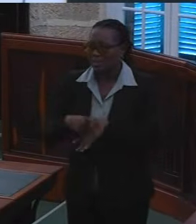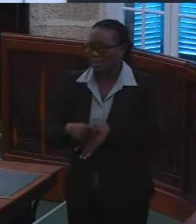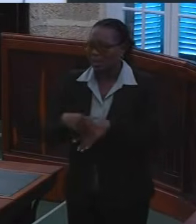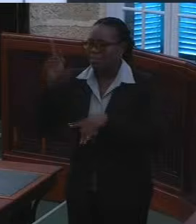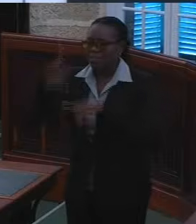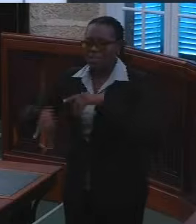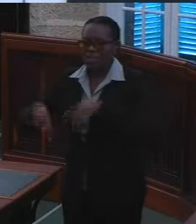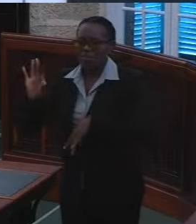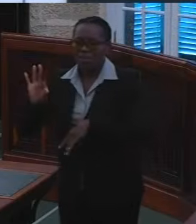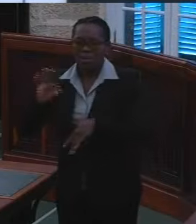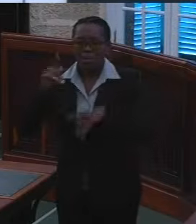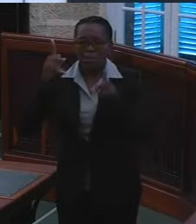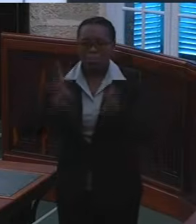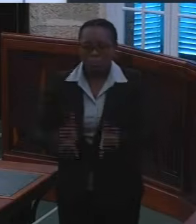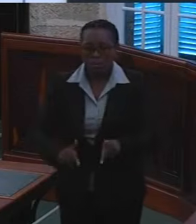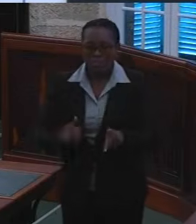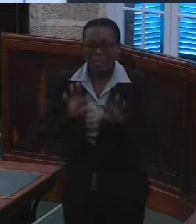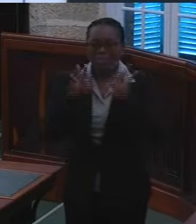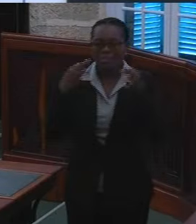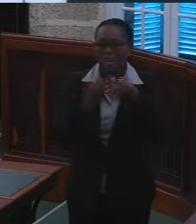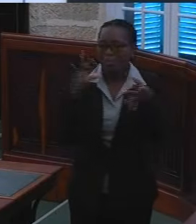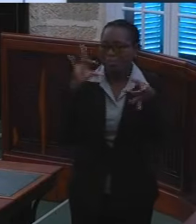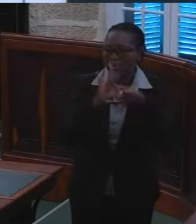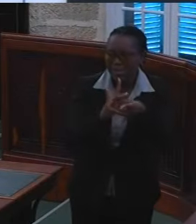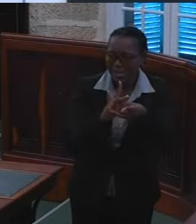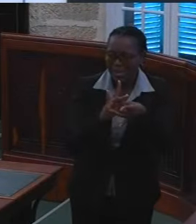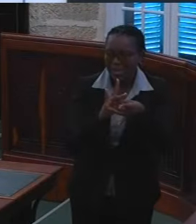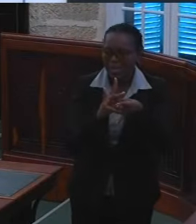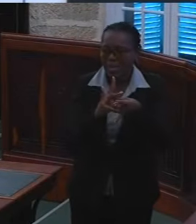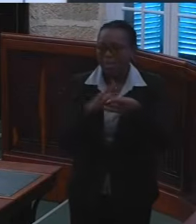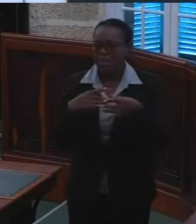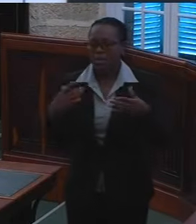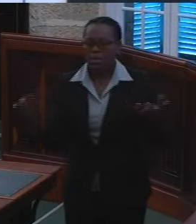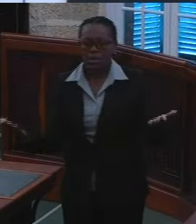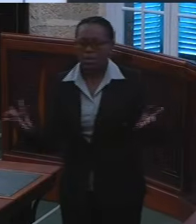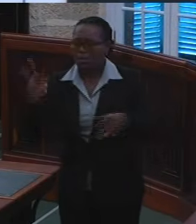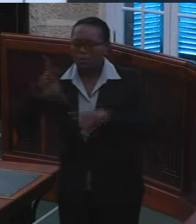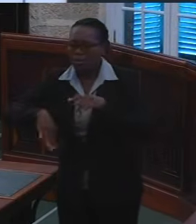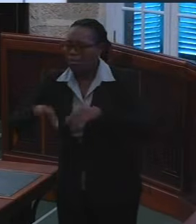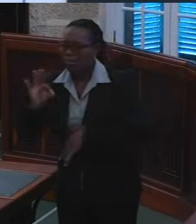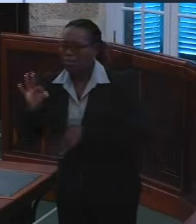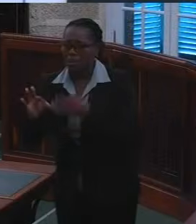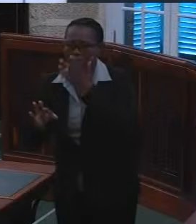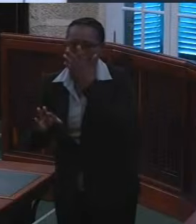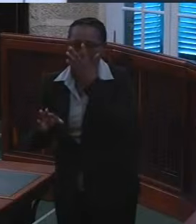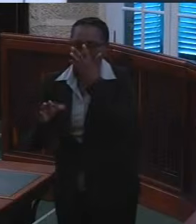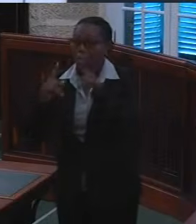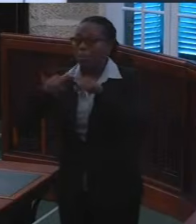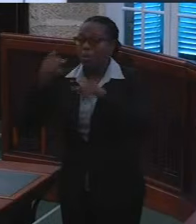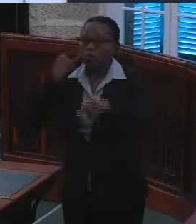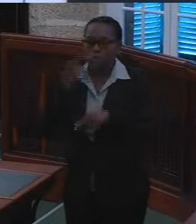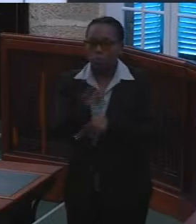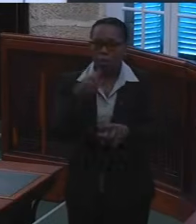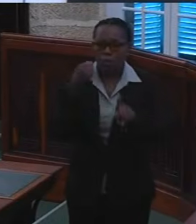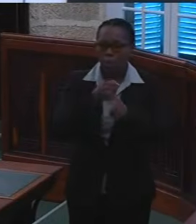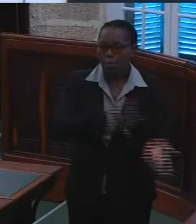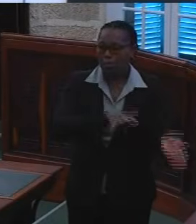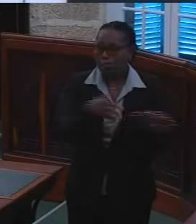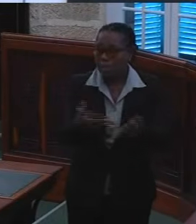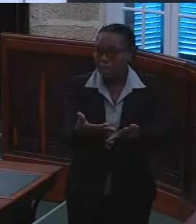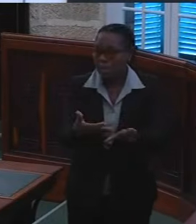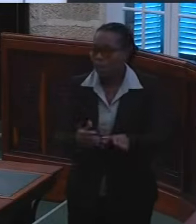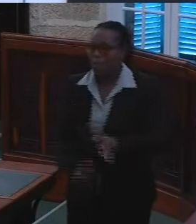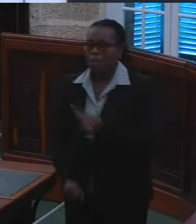relation to an older person, but let that older person die. And see the amount of family all of a sudden that pop up, especially